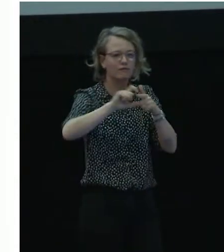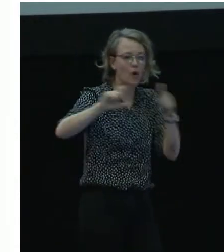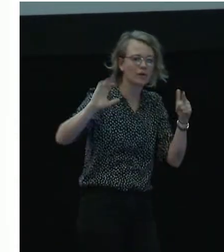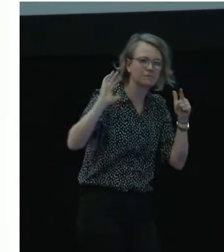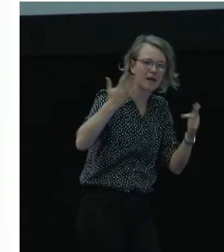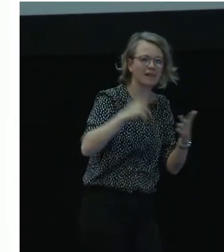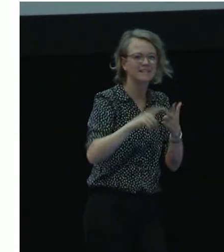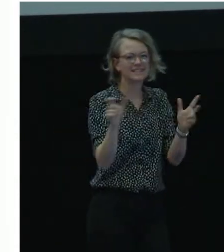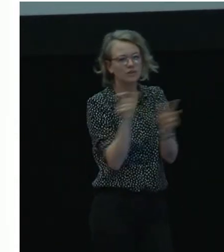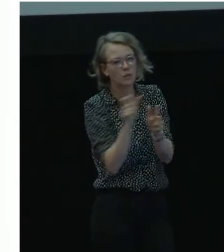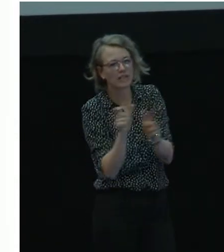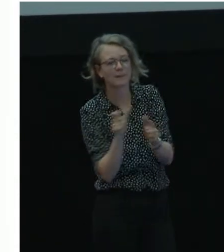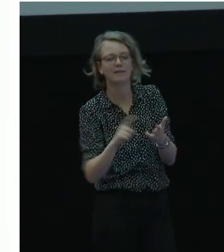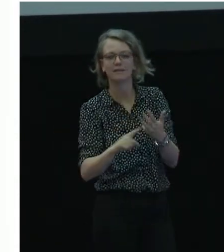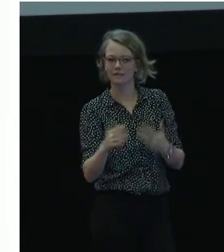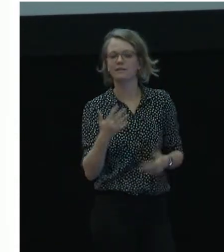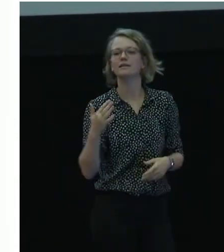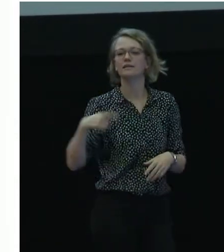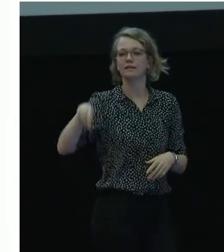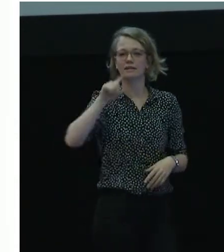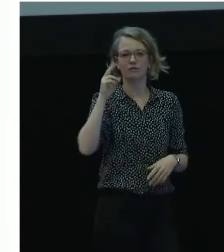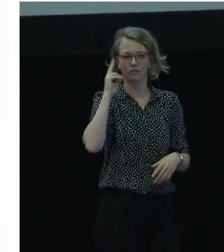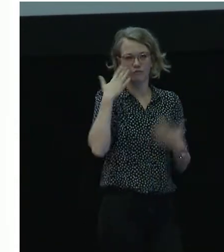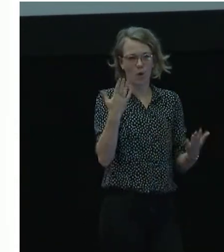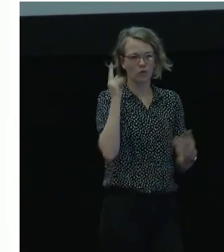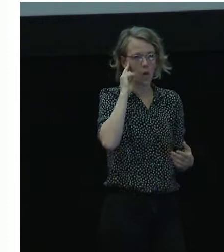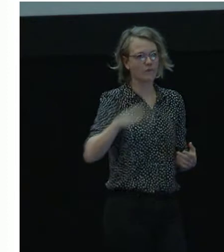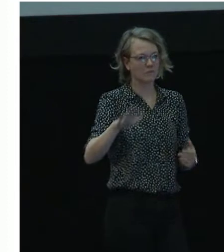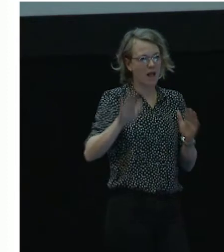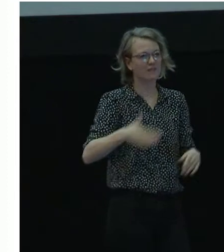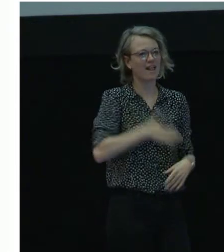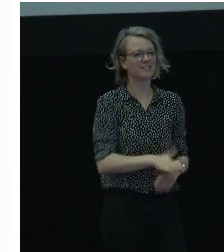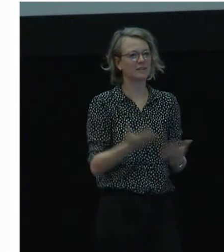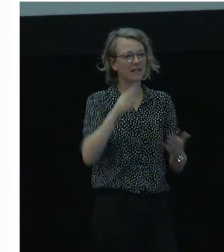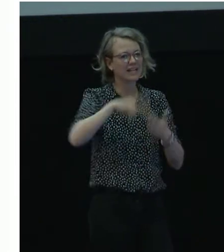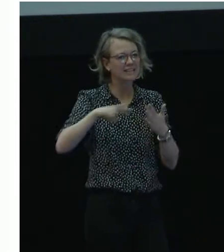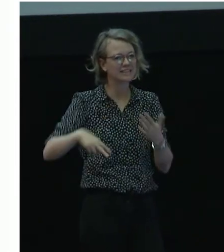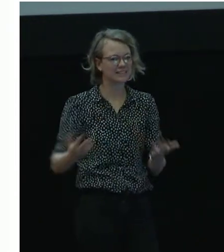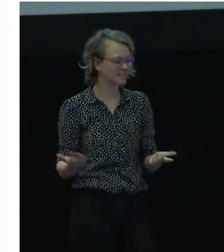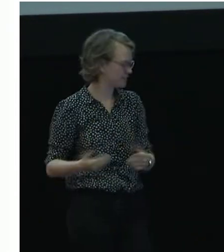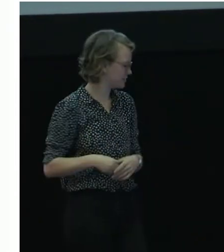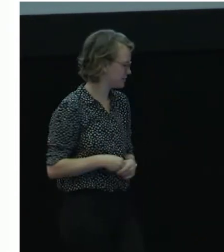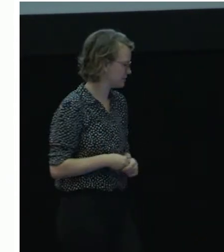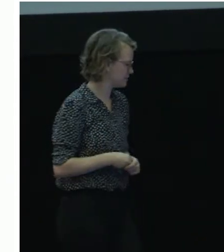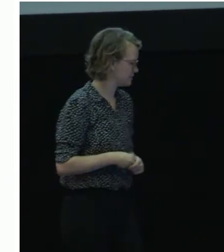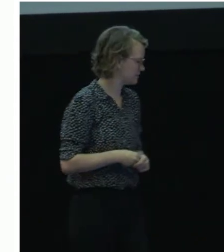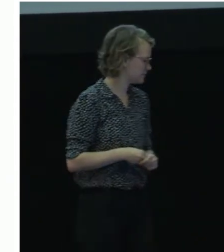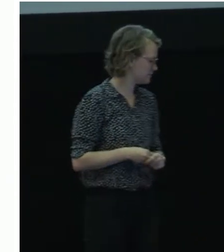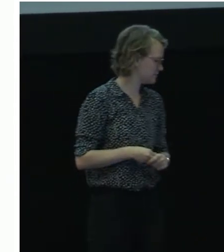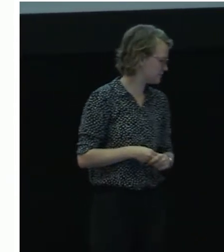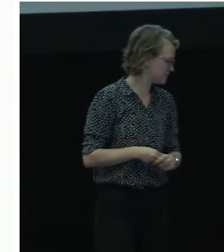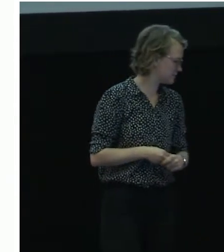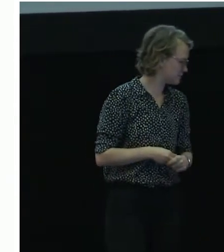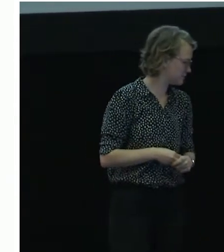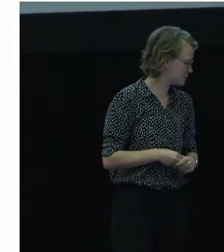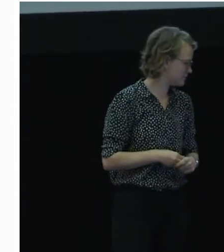But language, joke, wordplay, synonyms that you have in spoken language are sometimes hard to